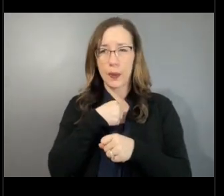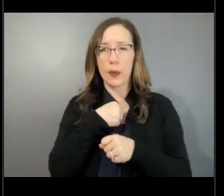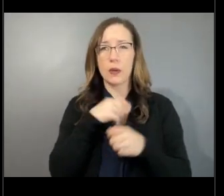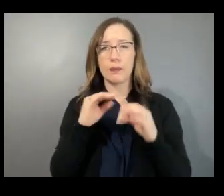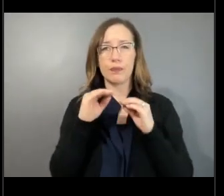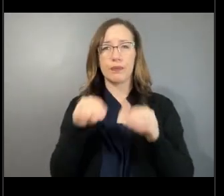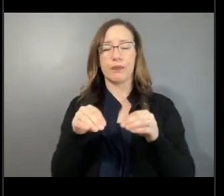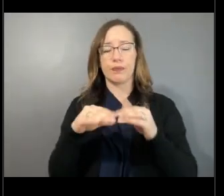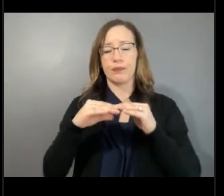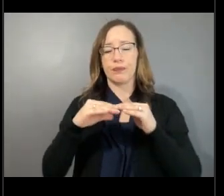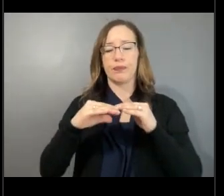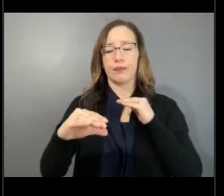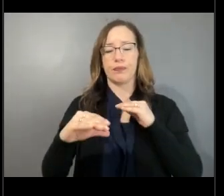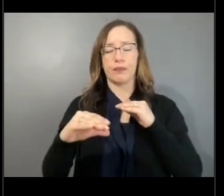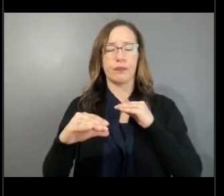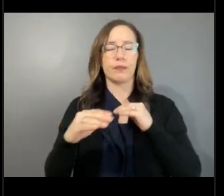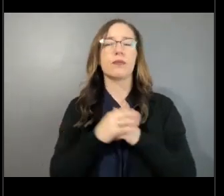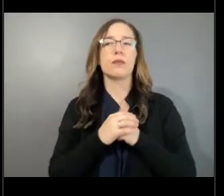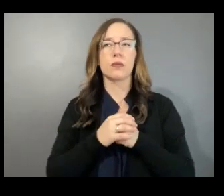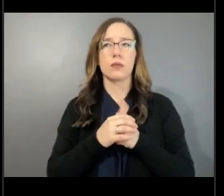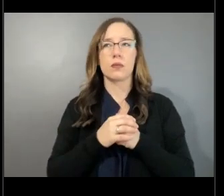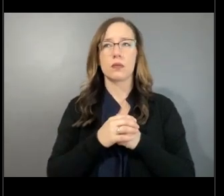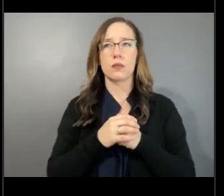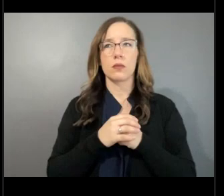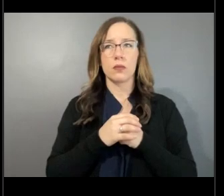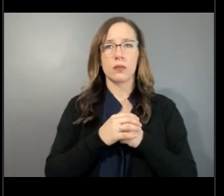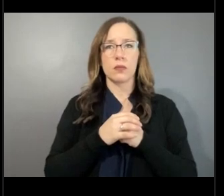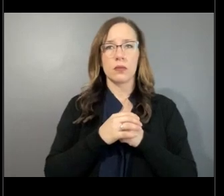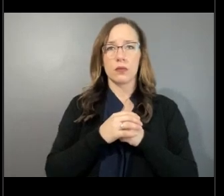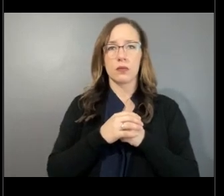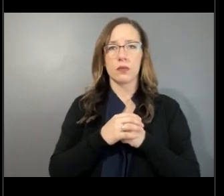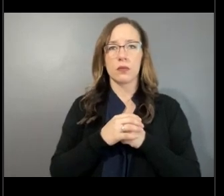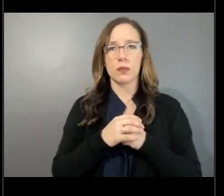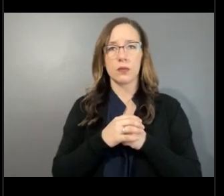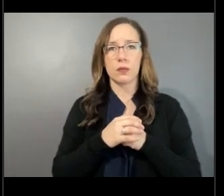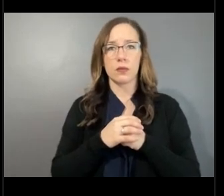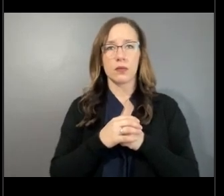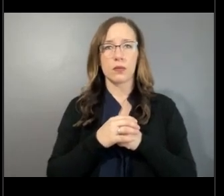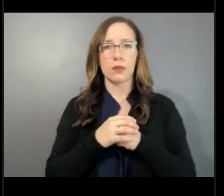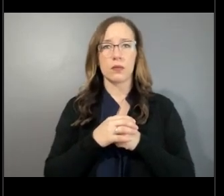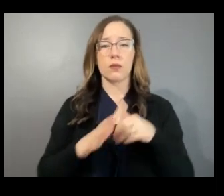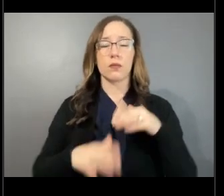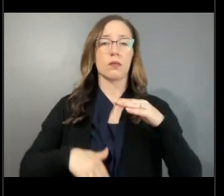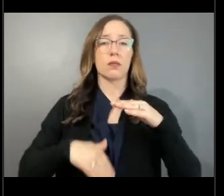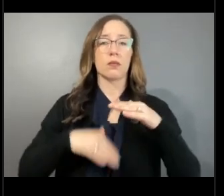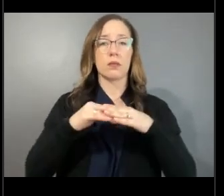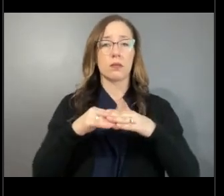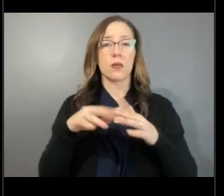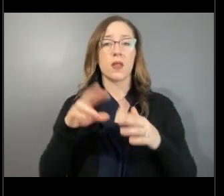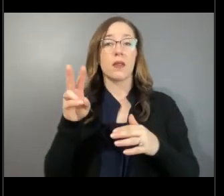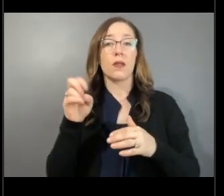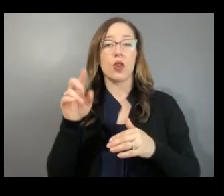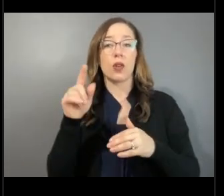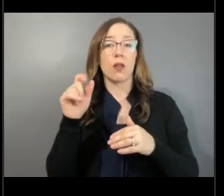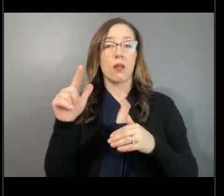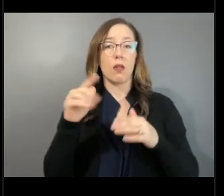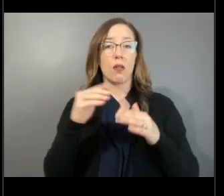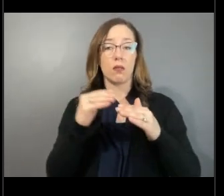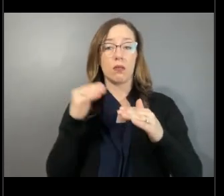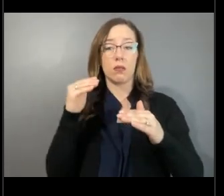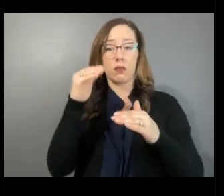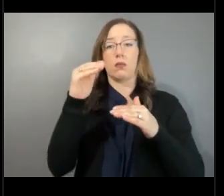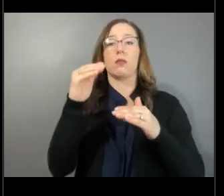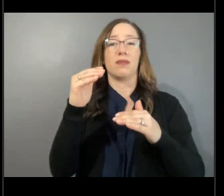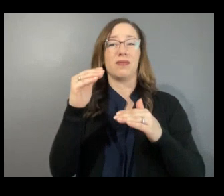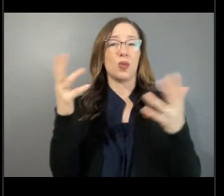installed flush with the flooring surface. The maximum vertical floor level change allowed